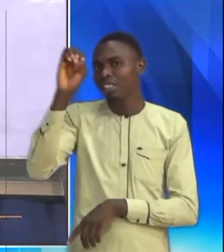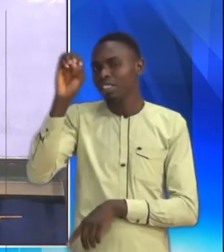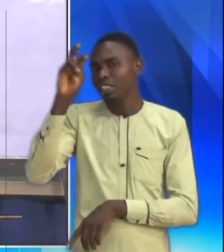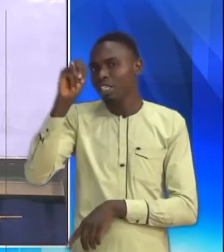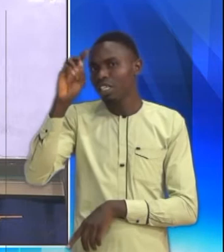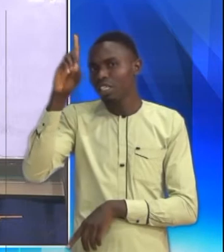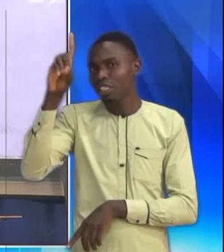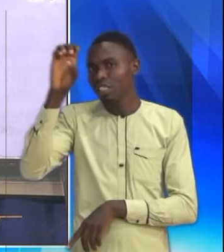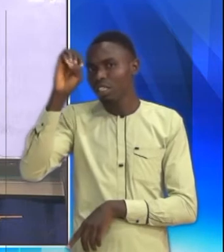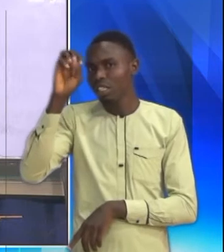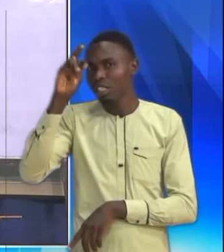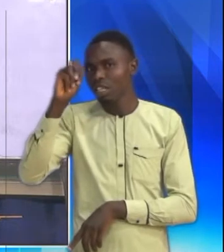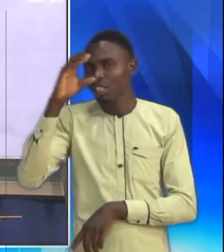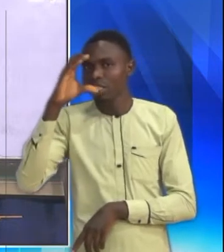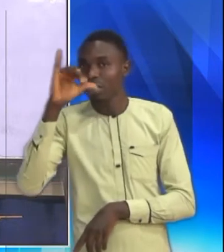from rest.